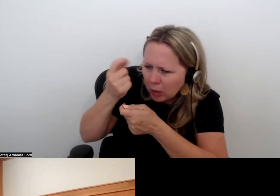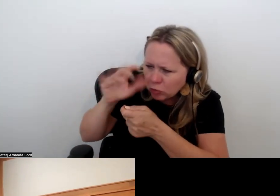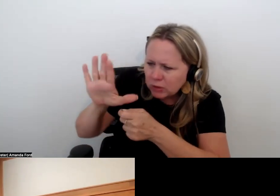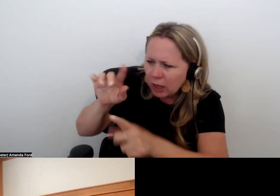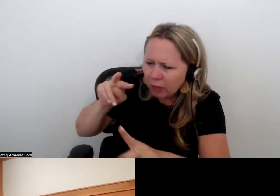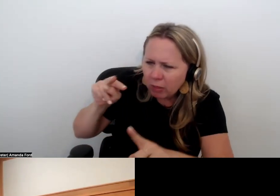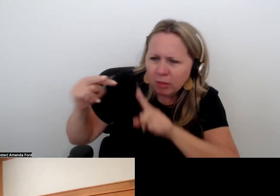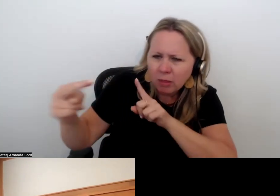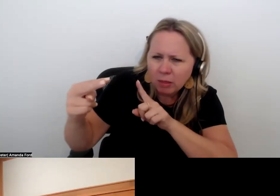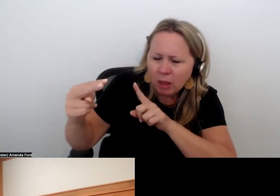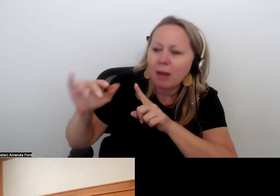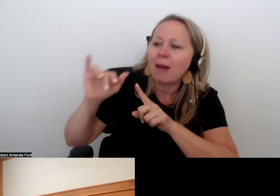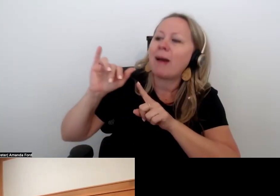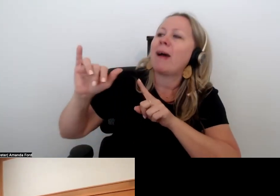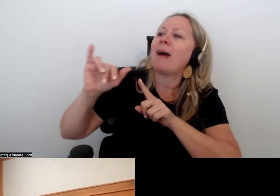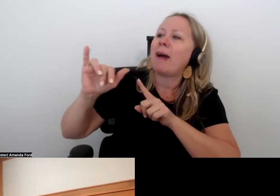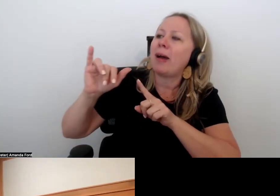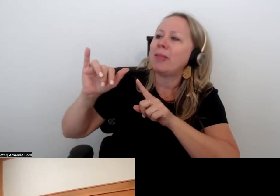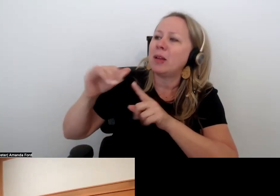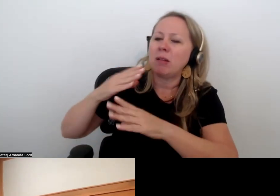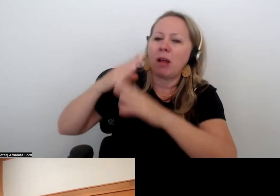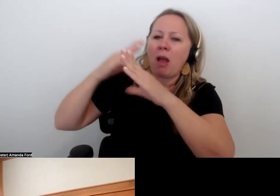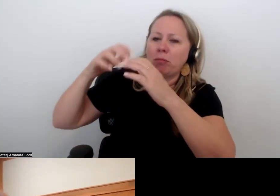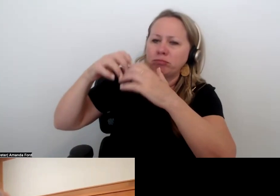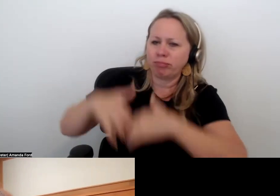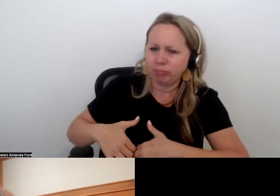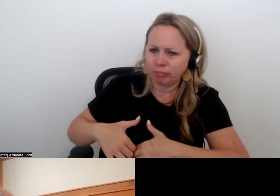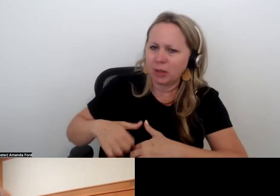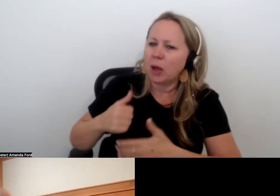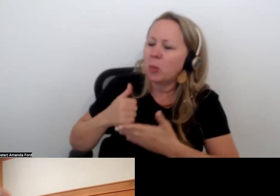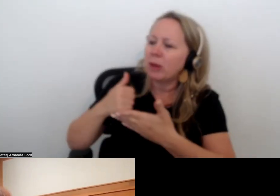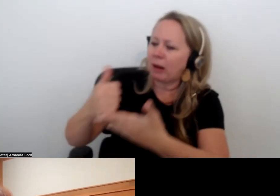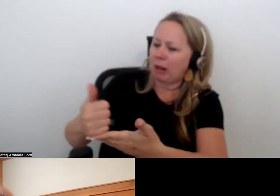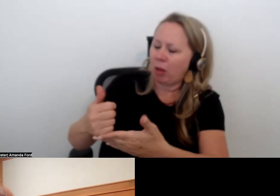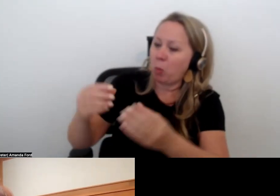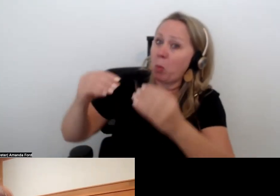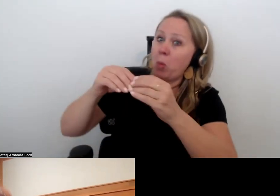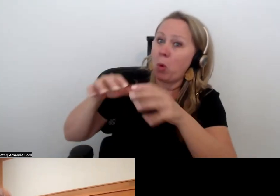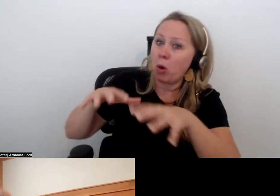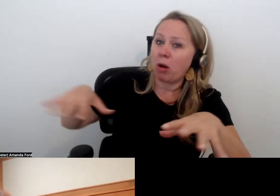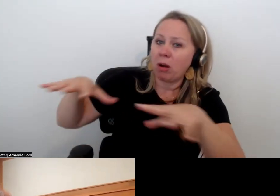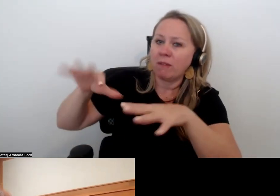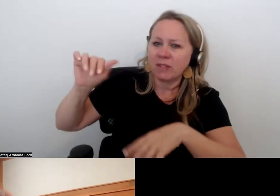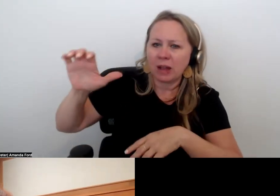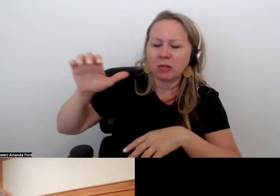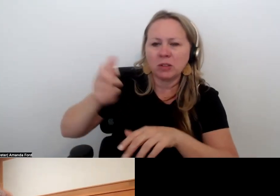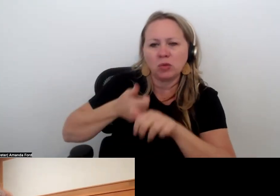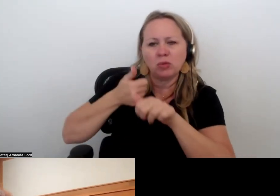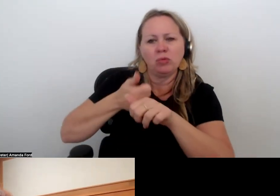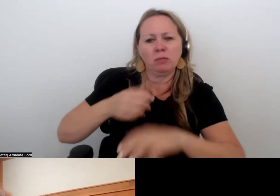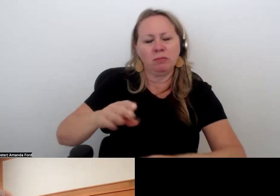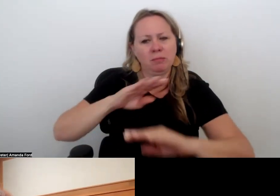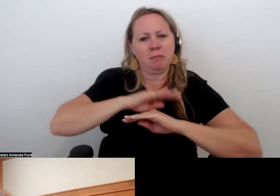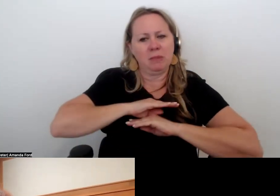start meeting that challenge so that we can encourage more faculty just to, meet that compliance barrier.